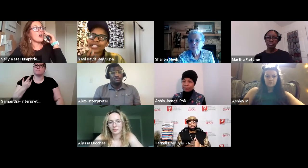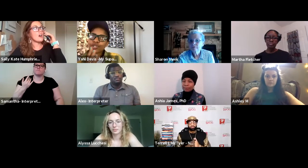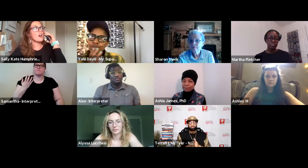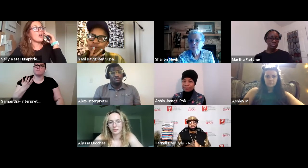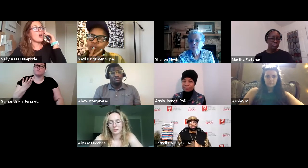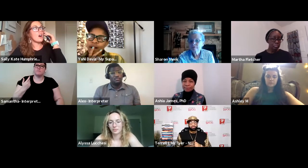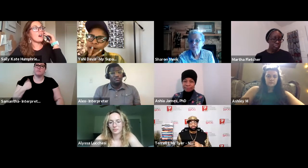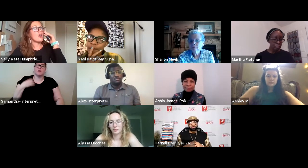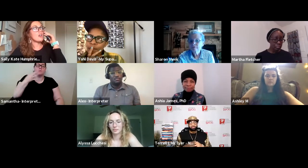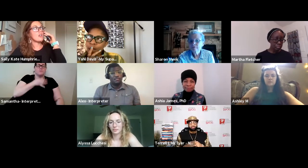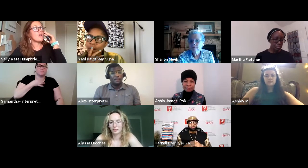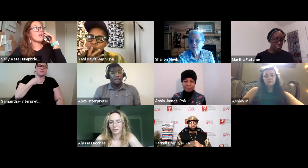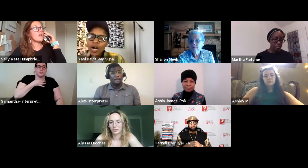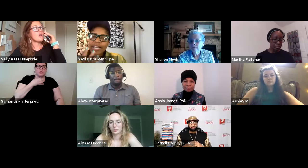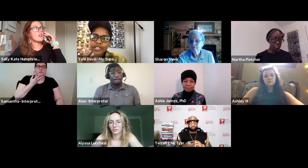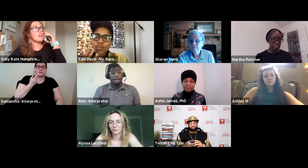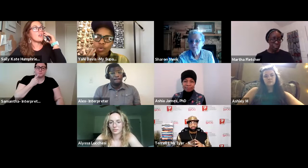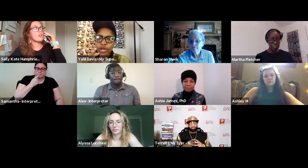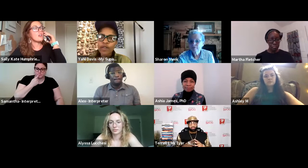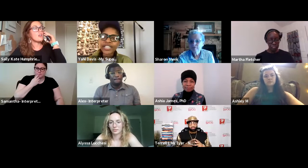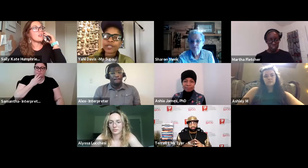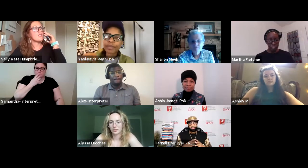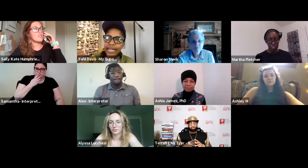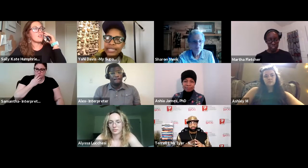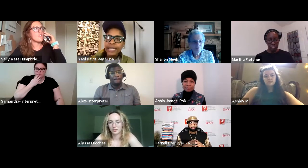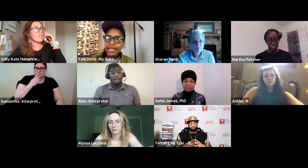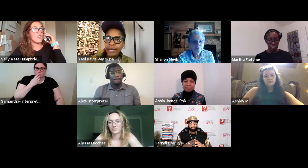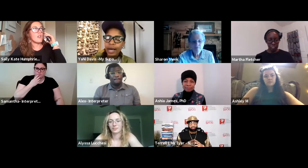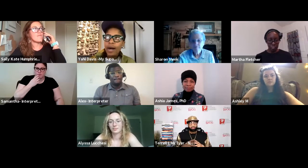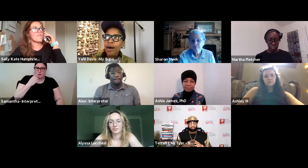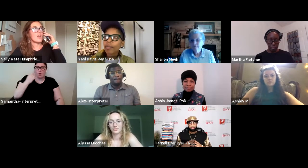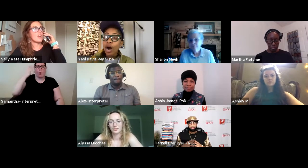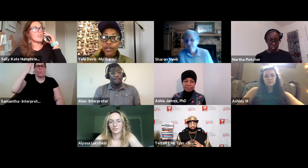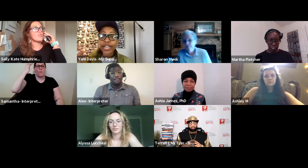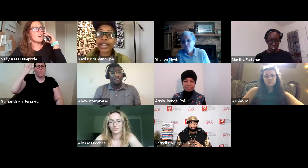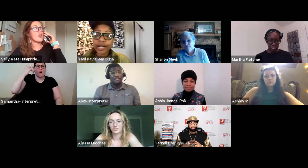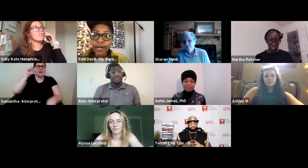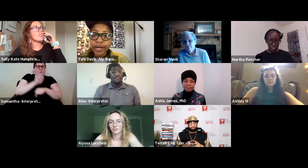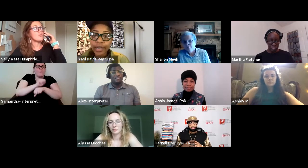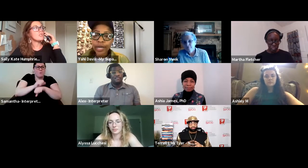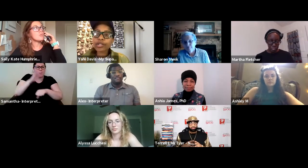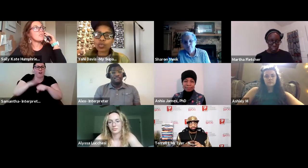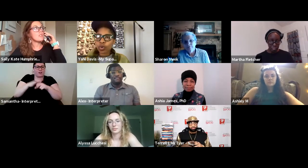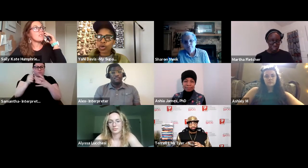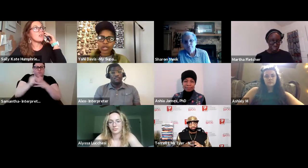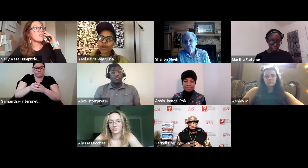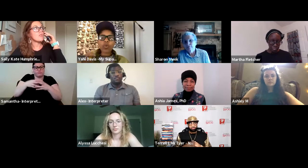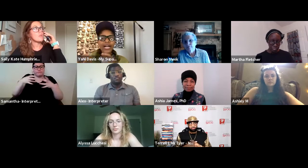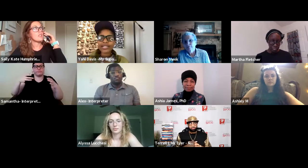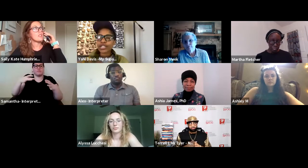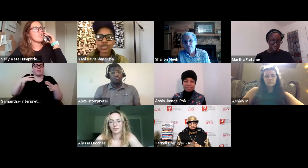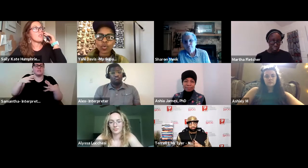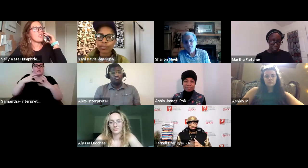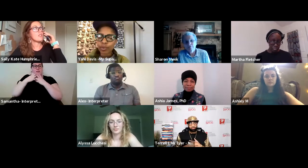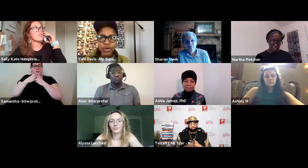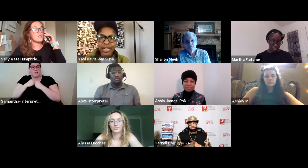to ask you, why this work of expanding our care in the world? Like, why